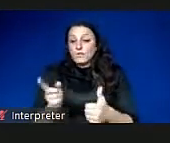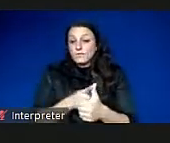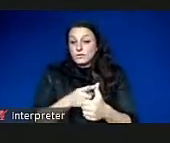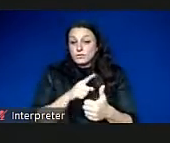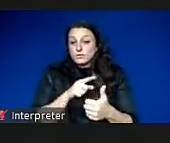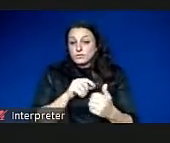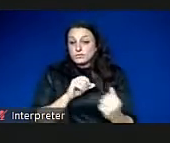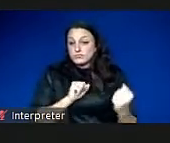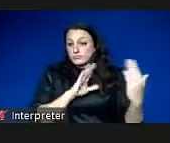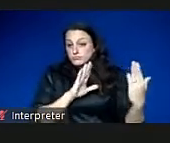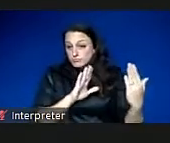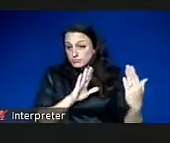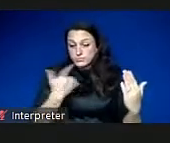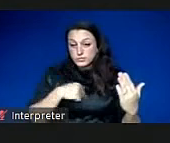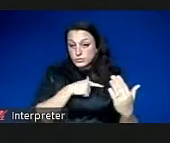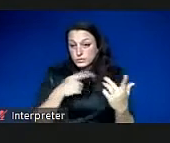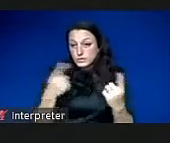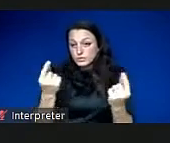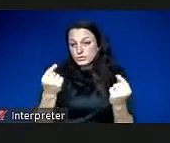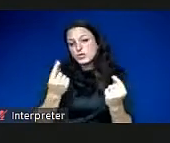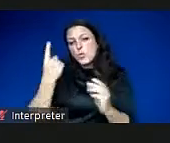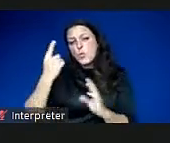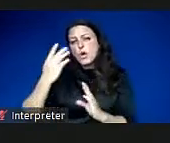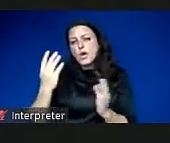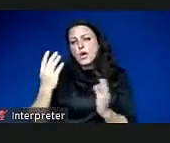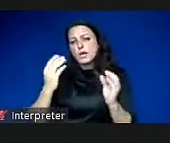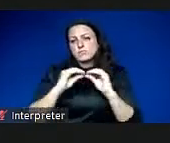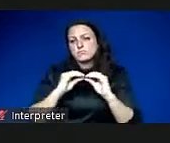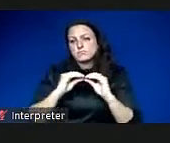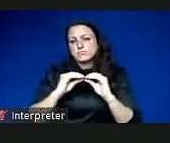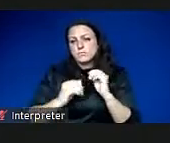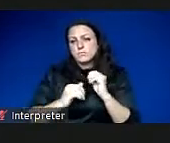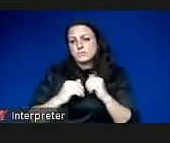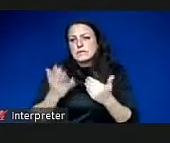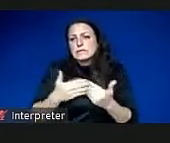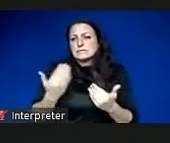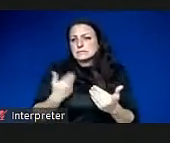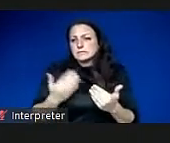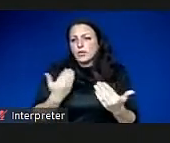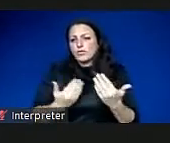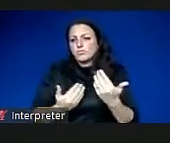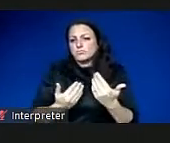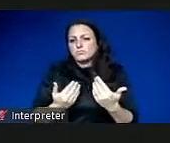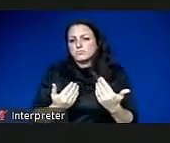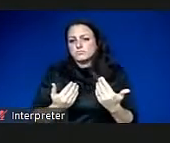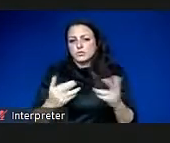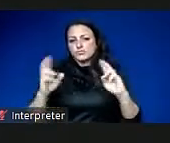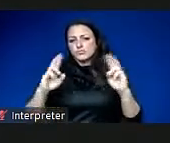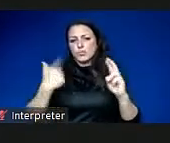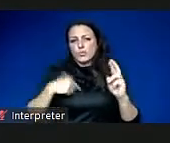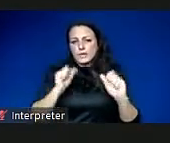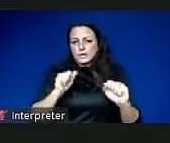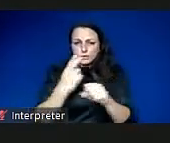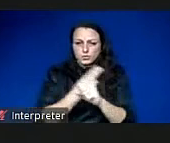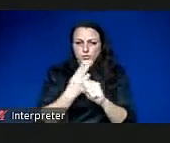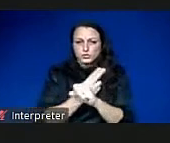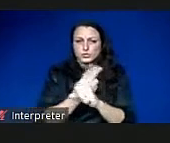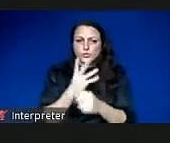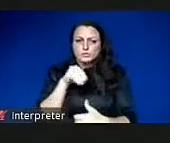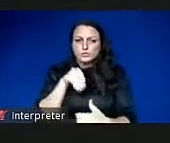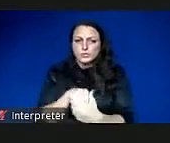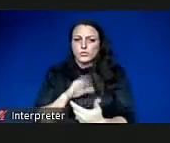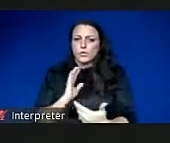that was obviously one of the most readily available to us was to bring our enforcement